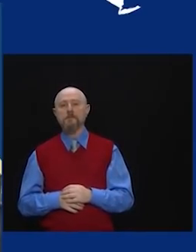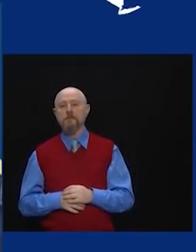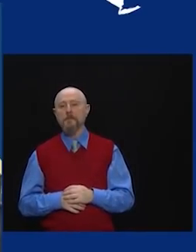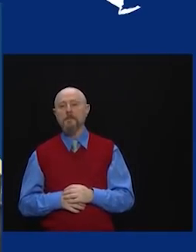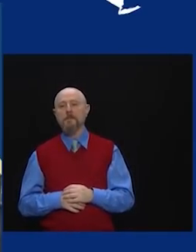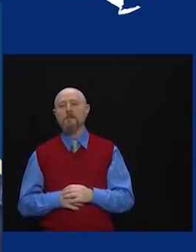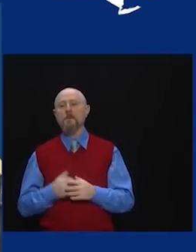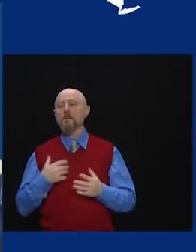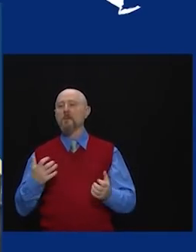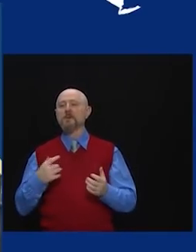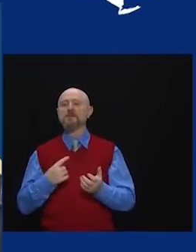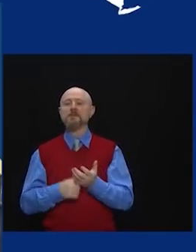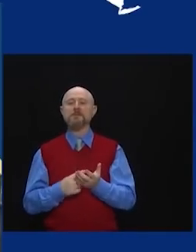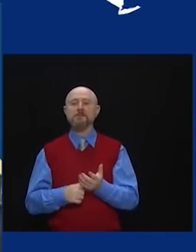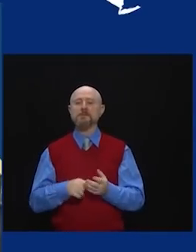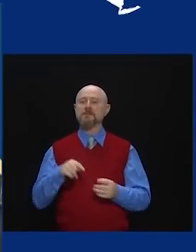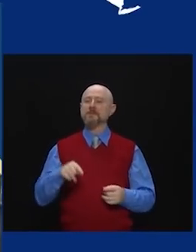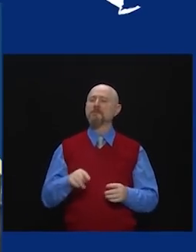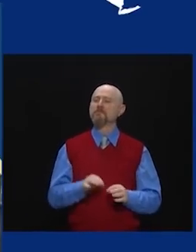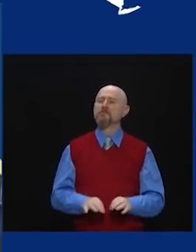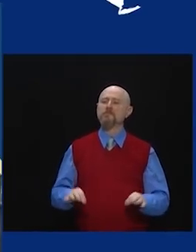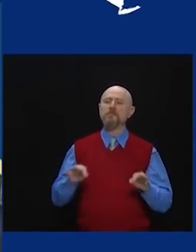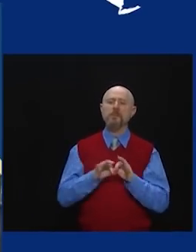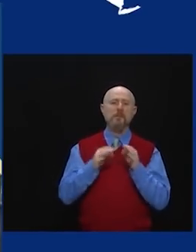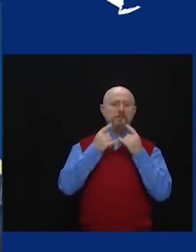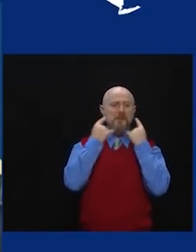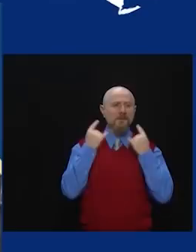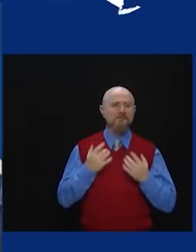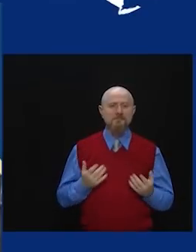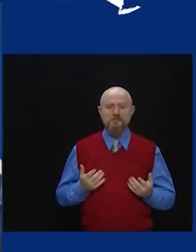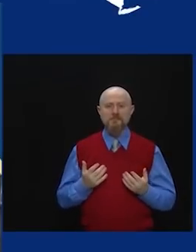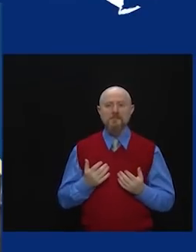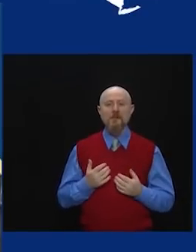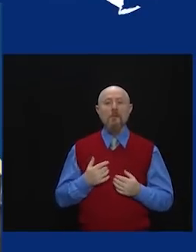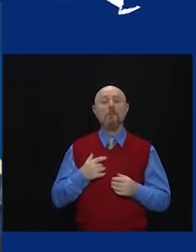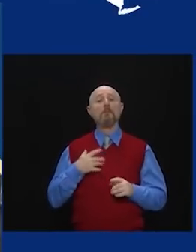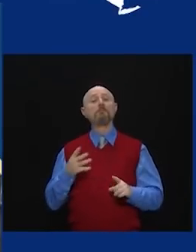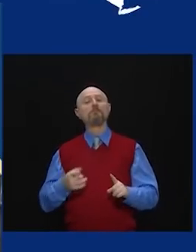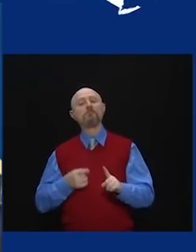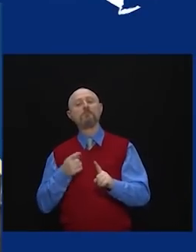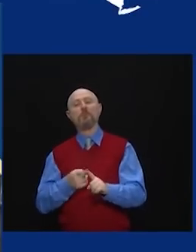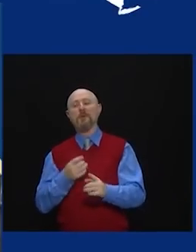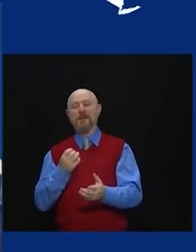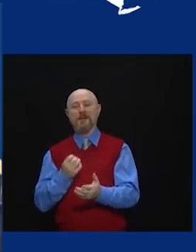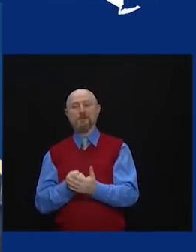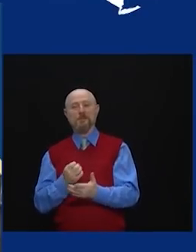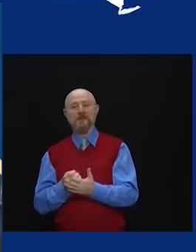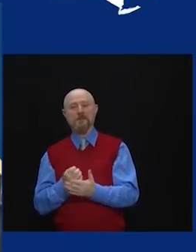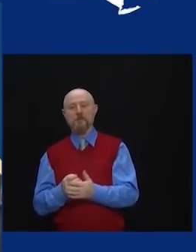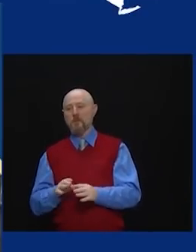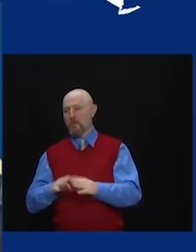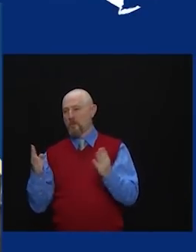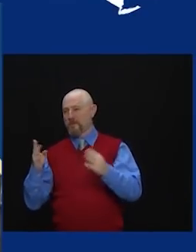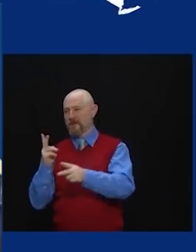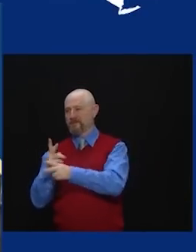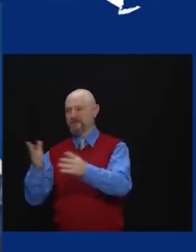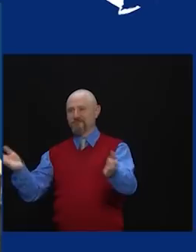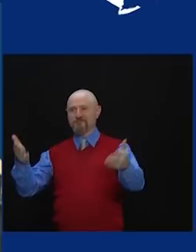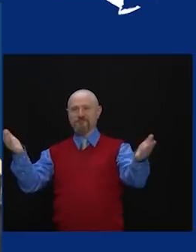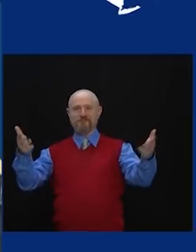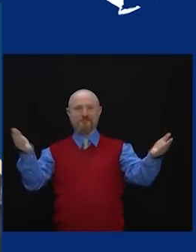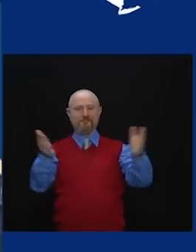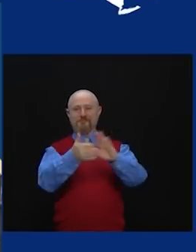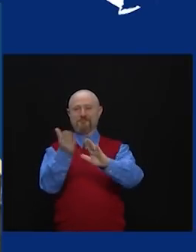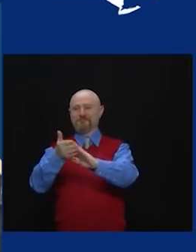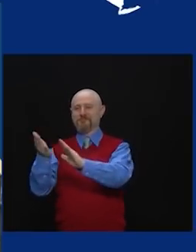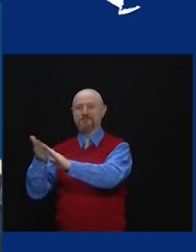That's because this is all geared toward keeping the economy open. The other alternative is to say, shut it all down. you can shut it all